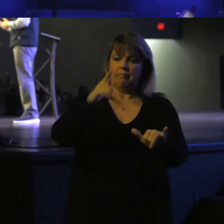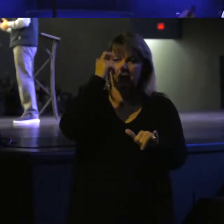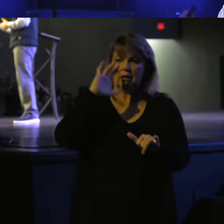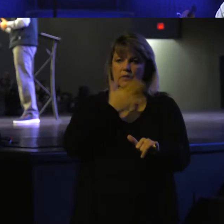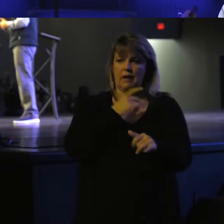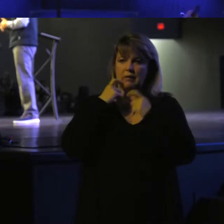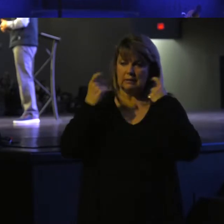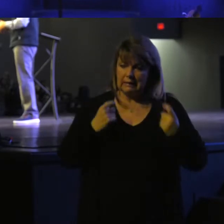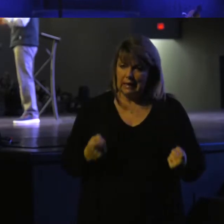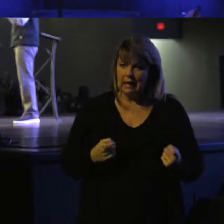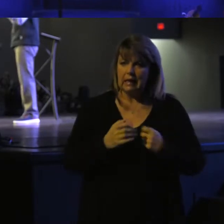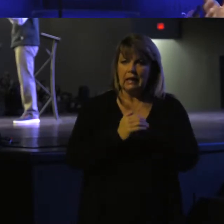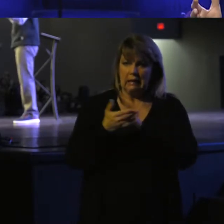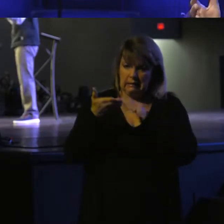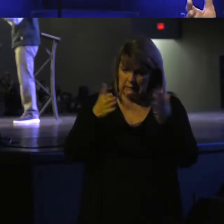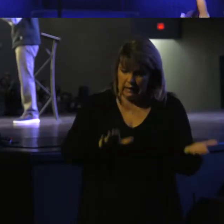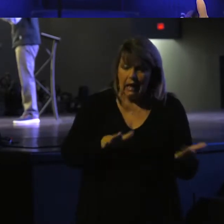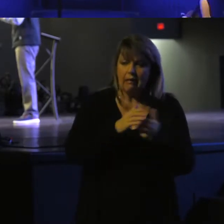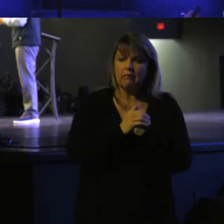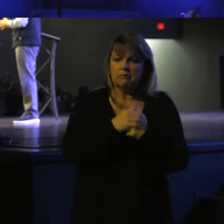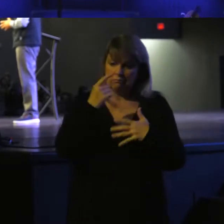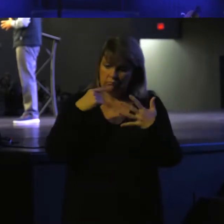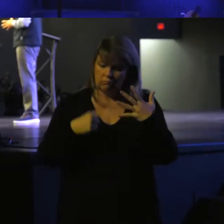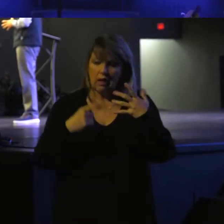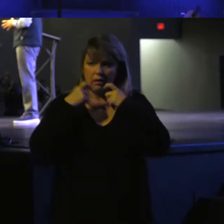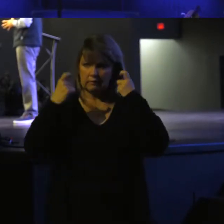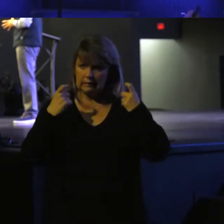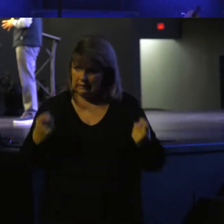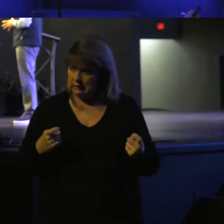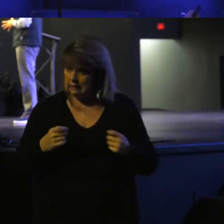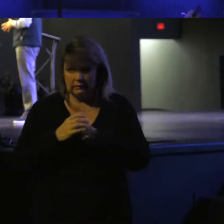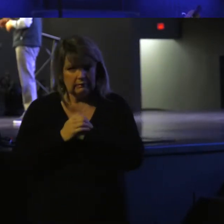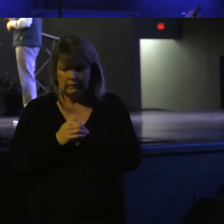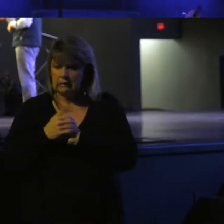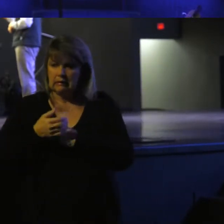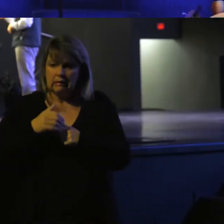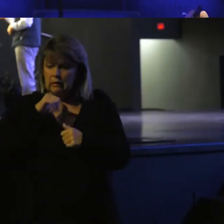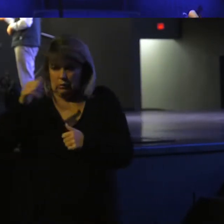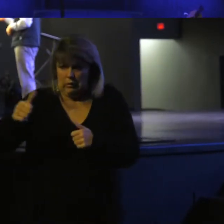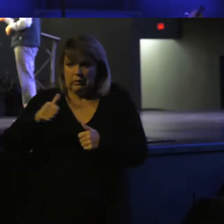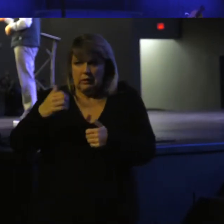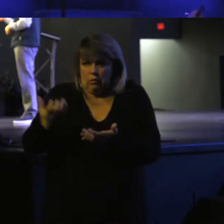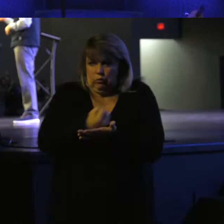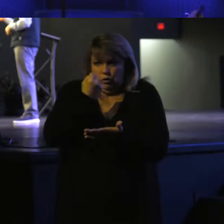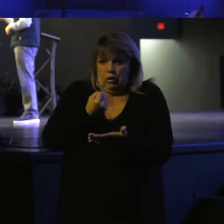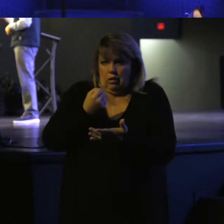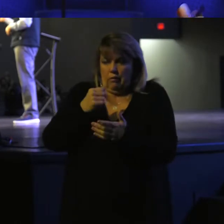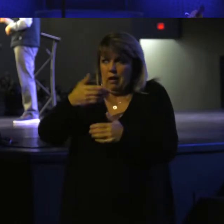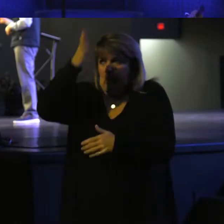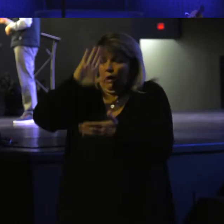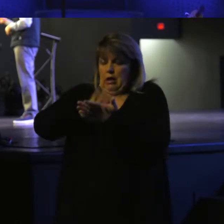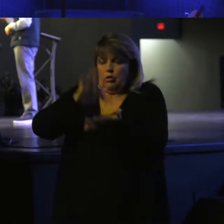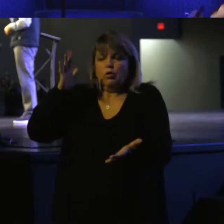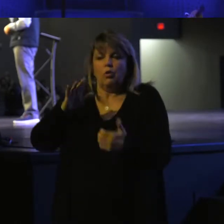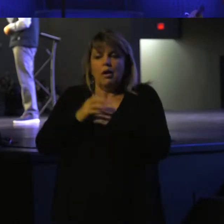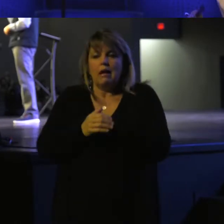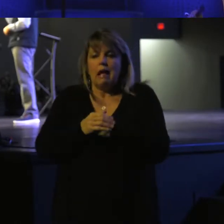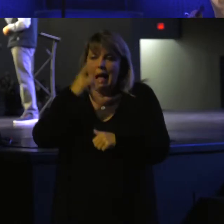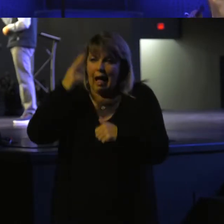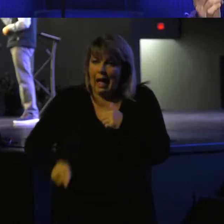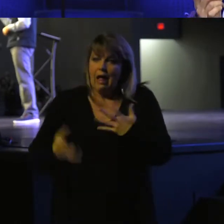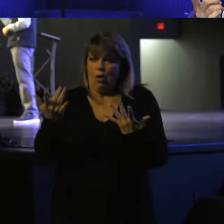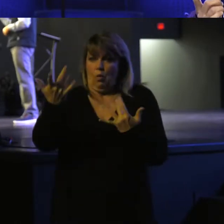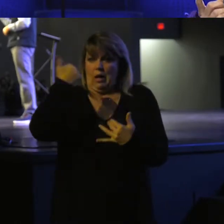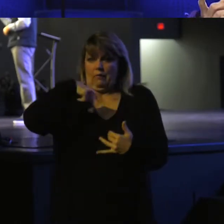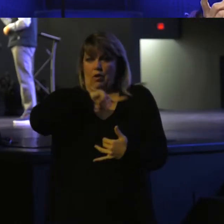and the wages of sin being death and the fact that all have sinned and fall short of the glory of God, hell is what awaits us unless